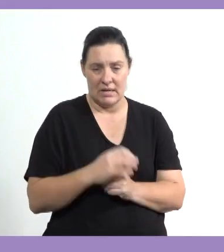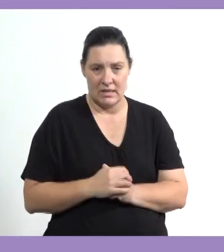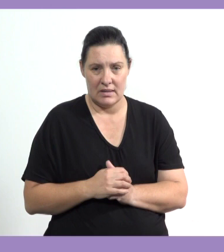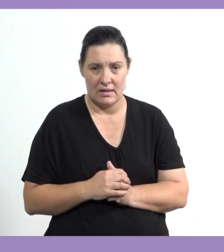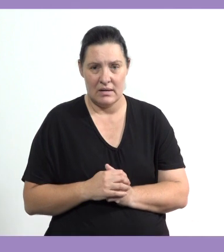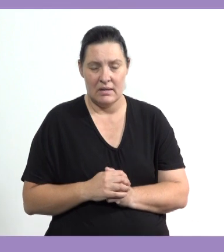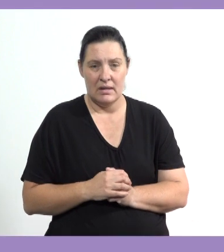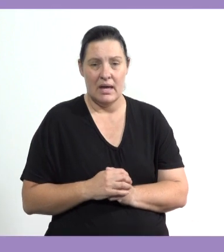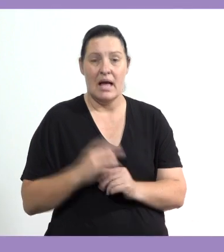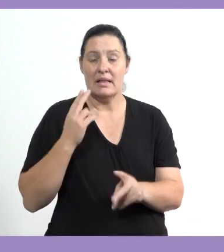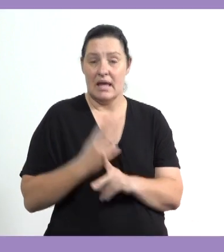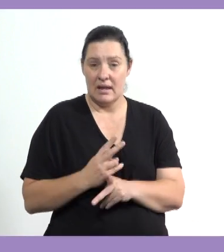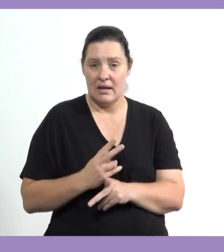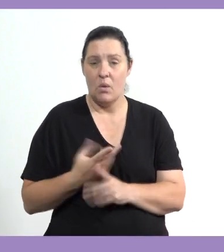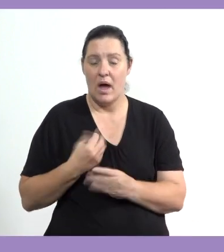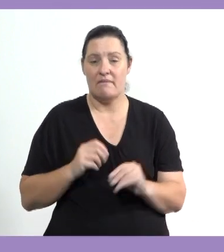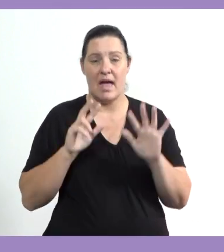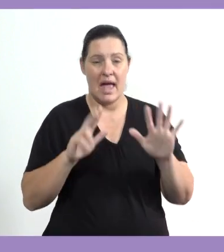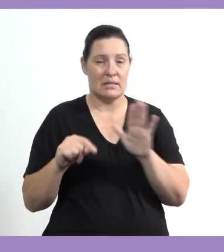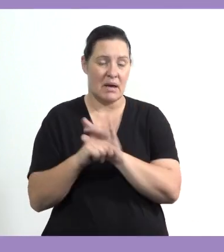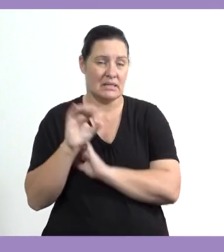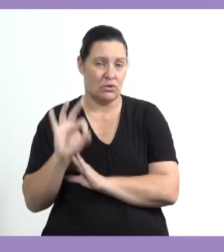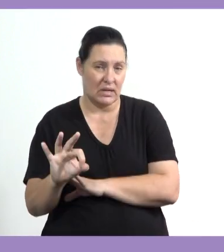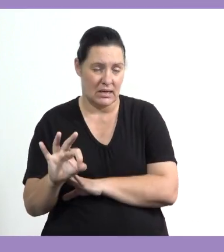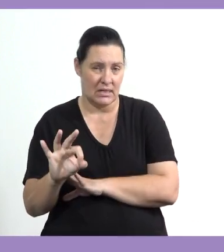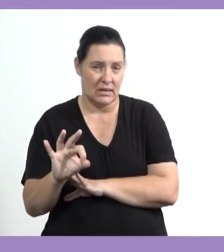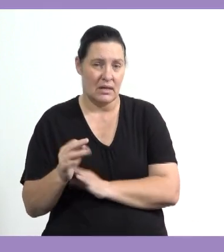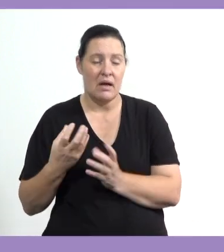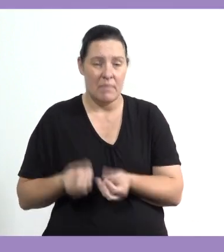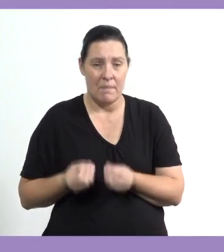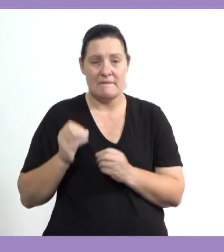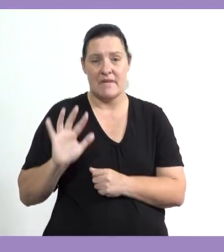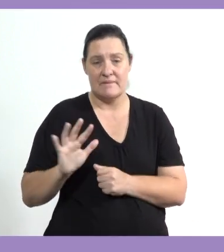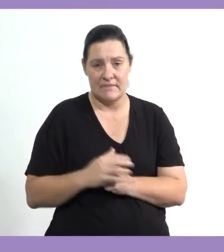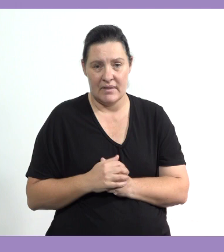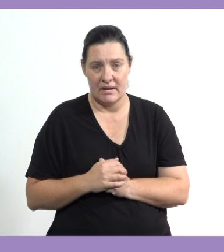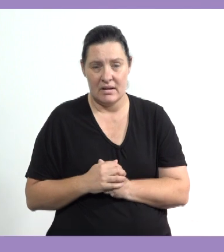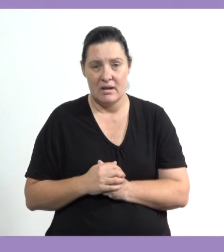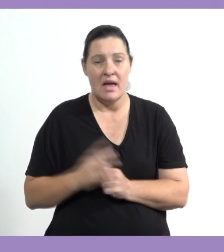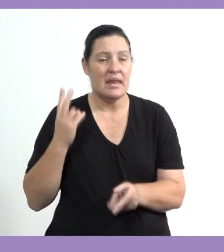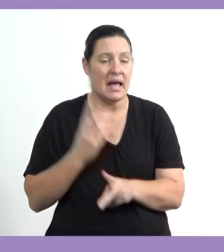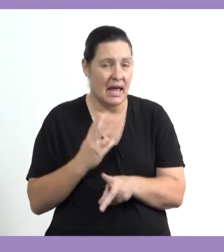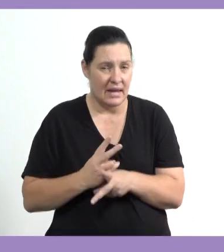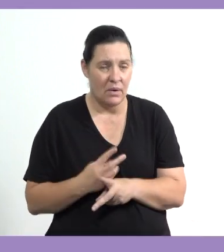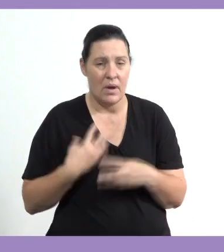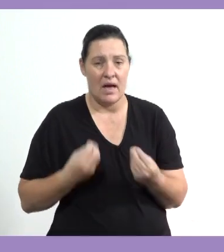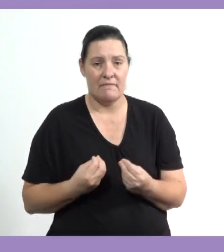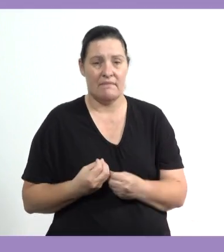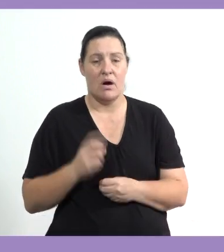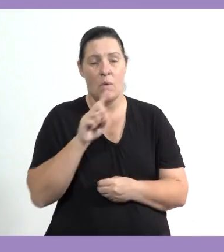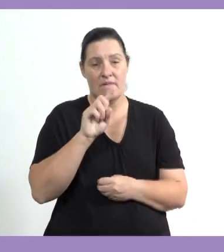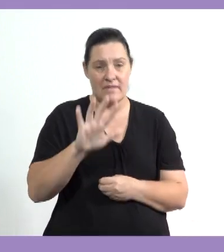3. And then we have 8 minus 3, which gives us a 5. And then again, we